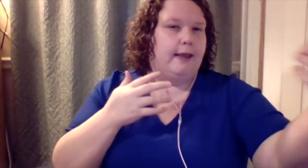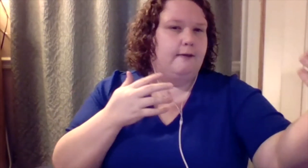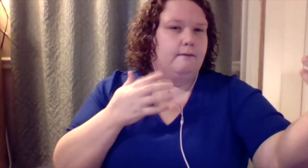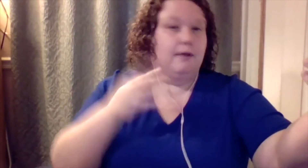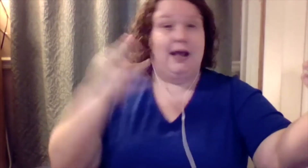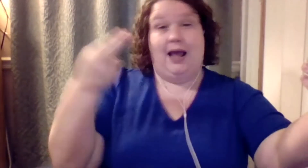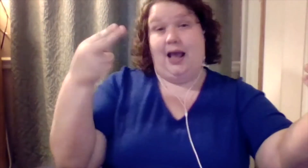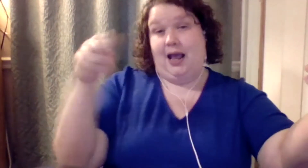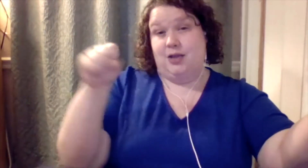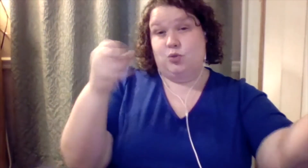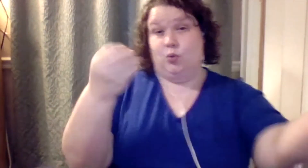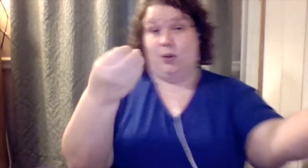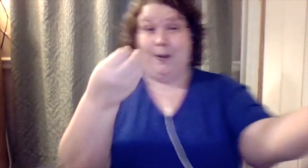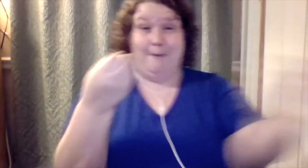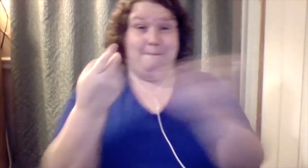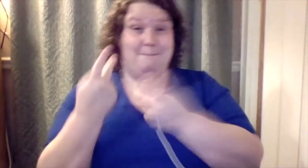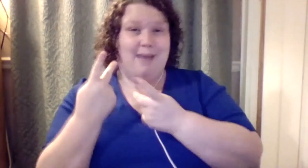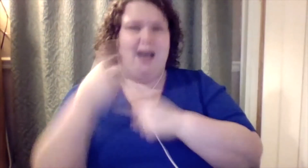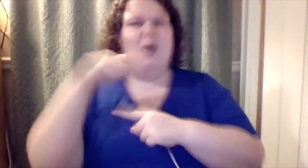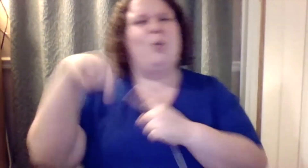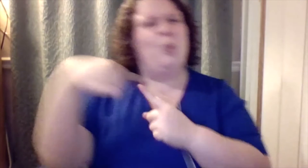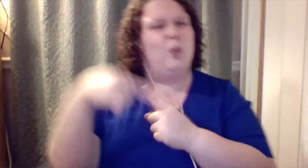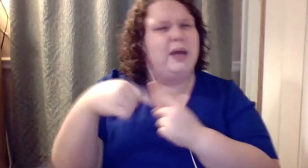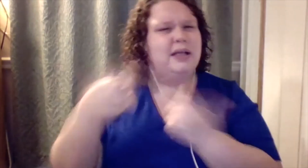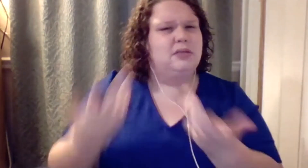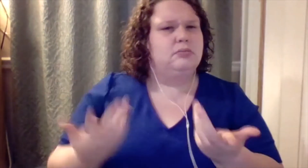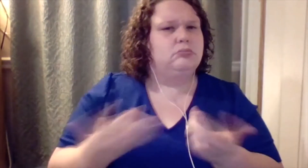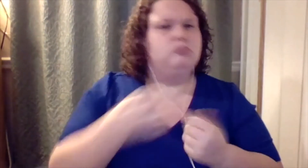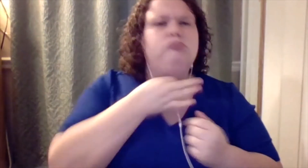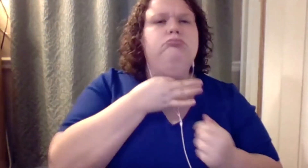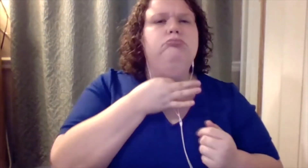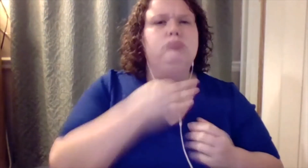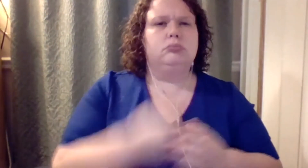in, and things like that. But